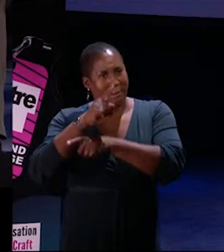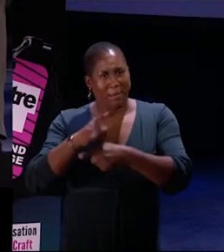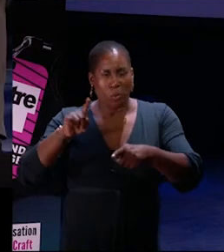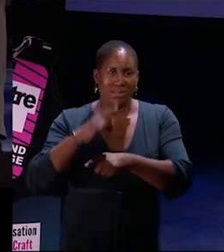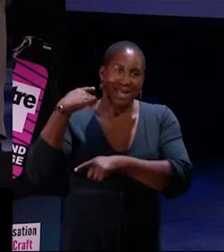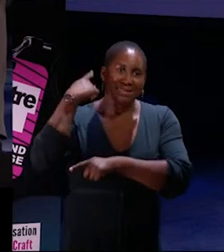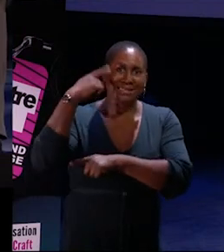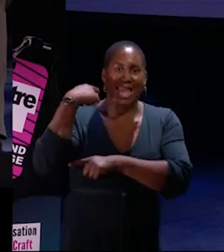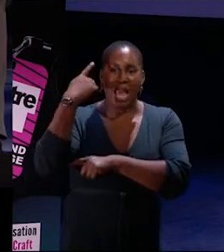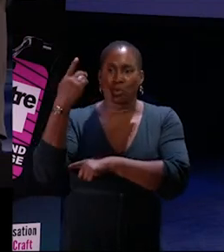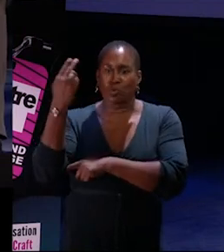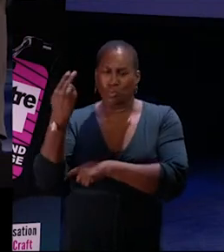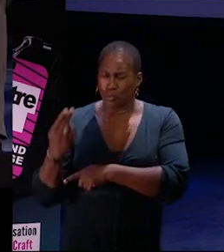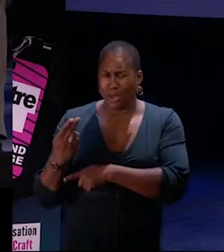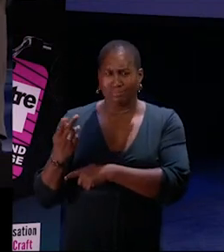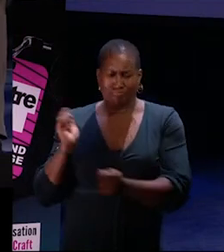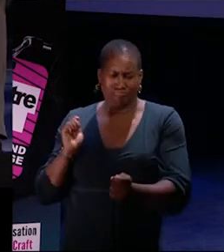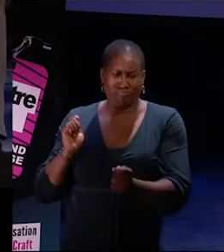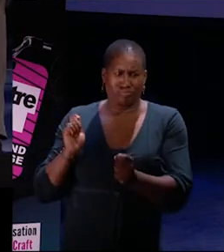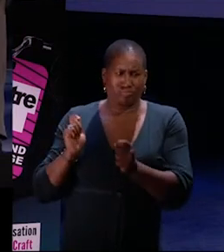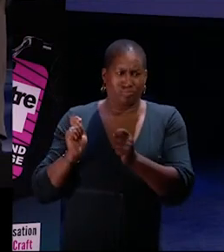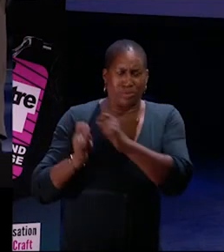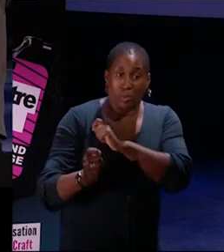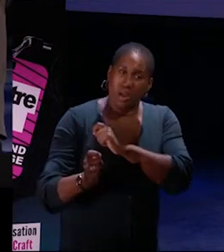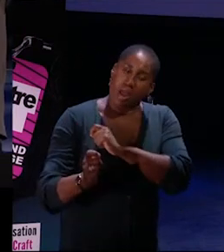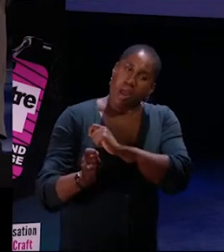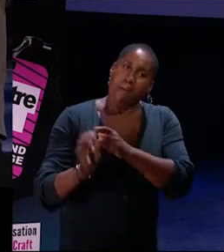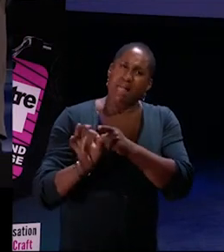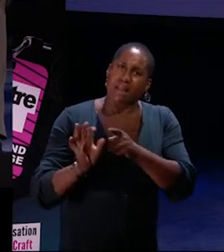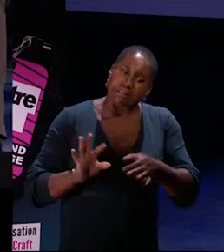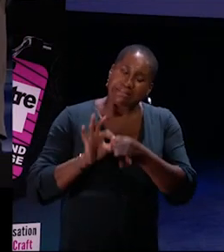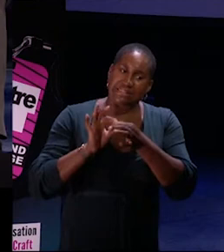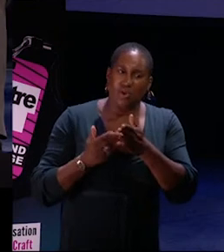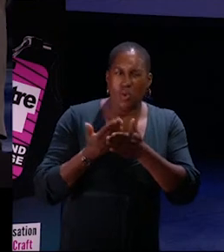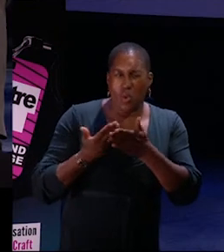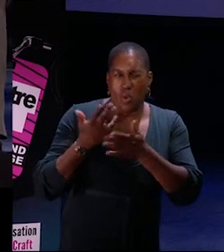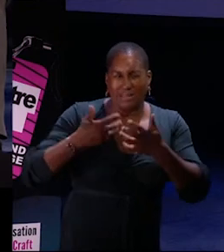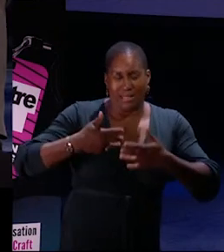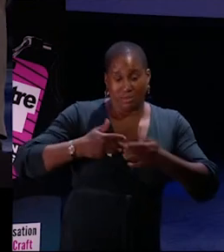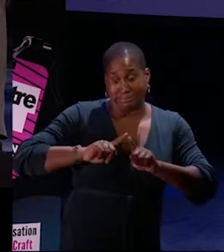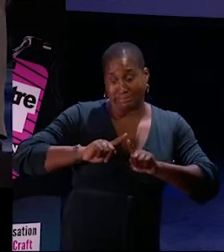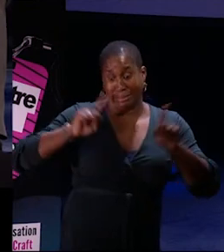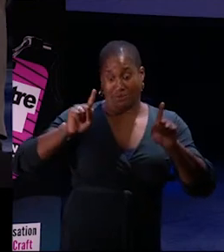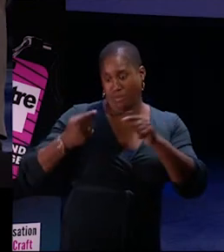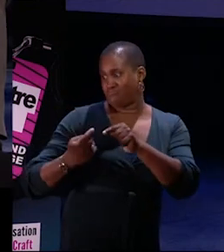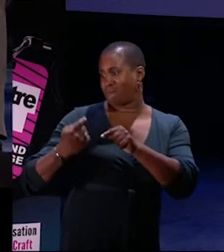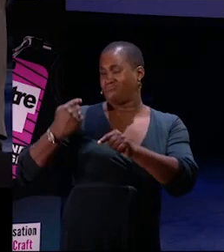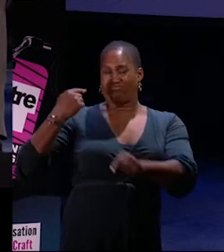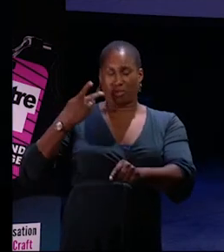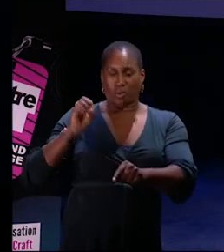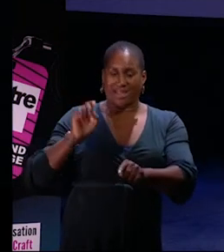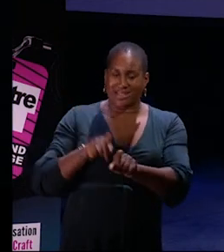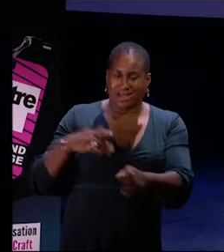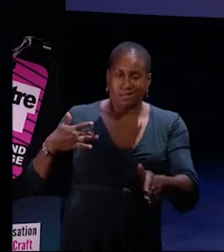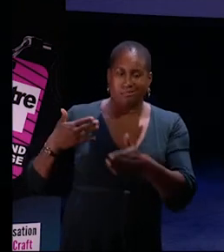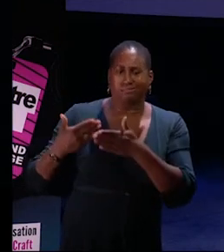design has changed with new technology, like say 10, 20 years ago? What do you think the main like differences